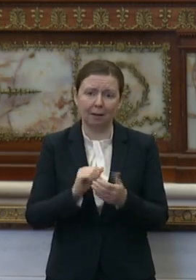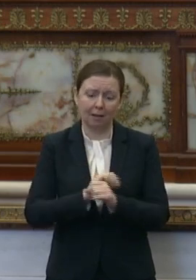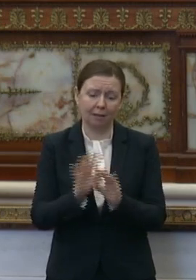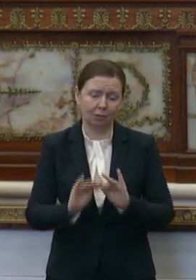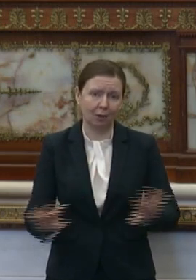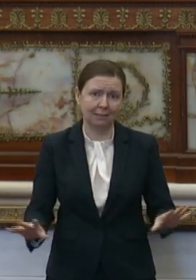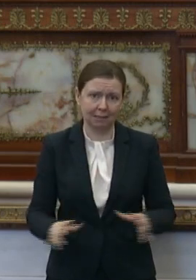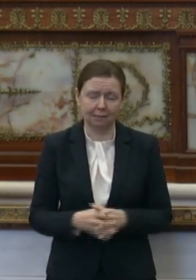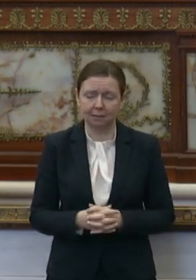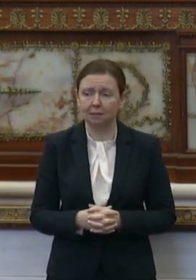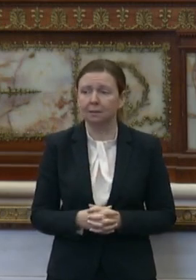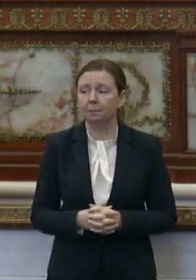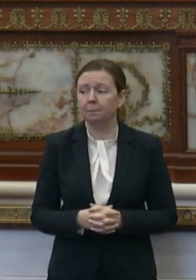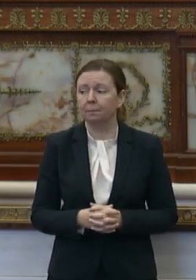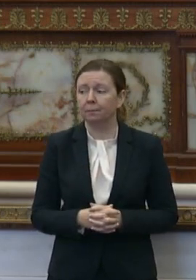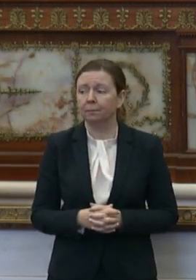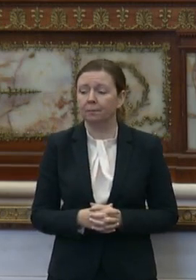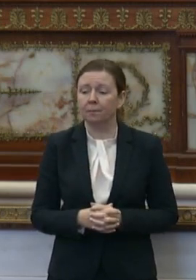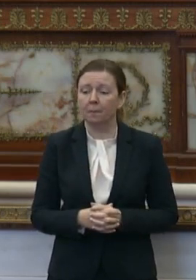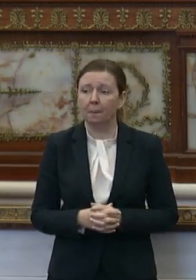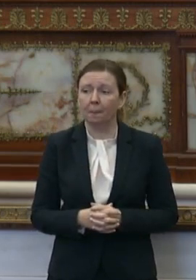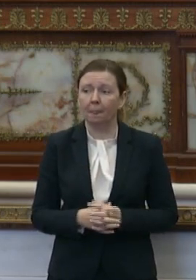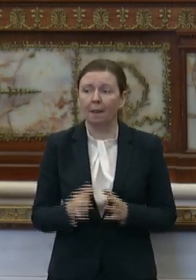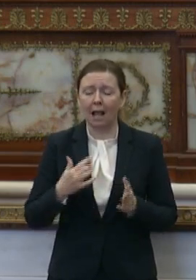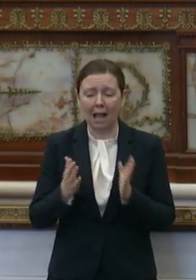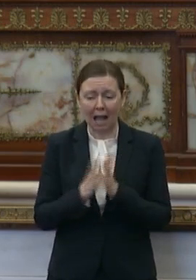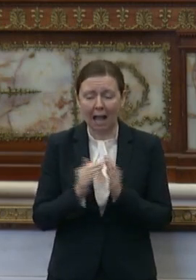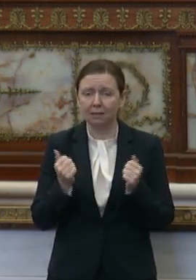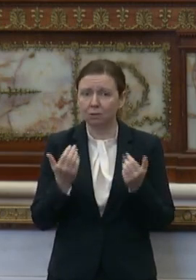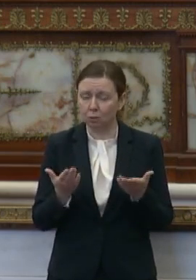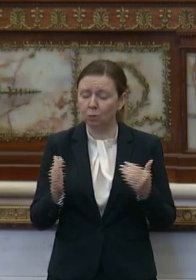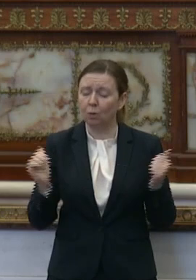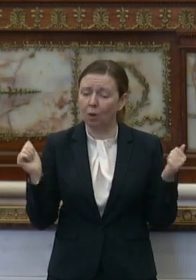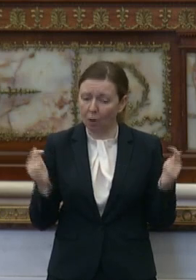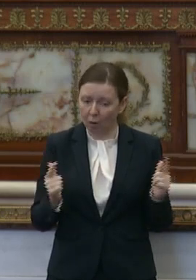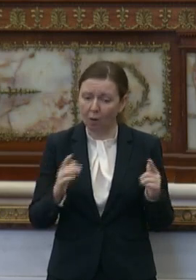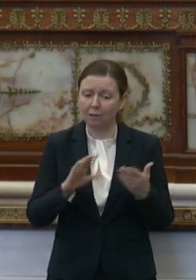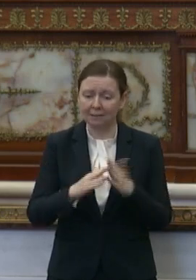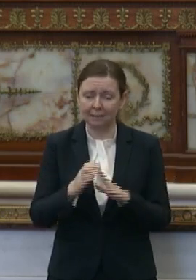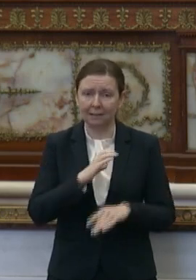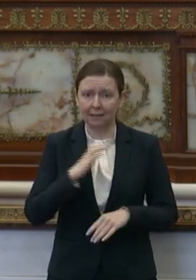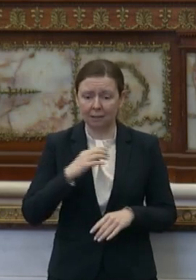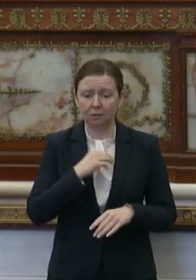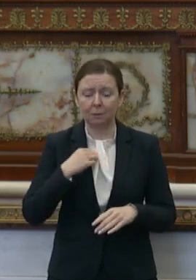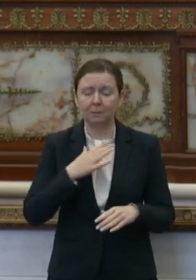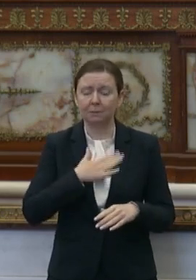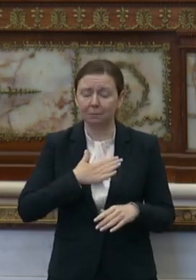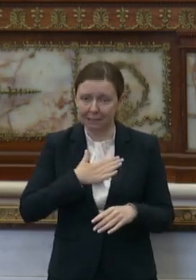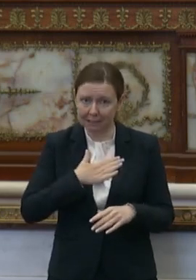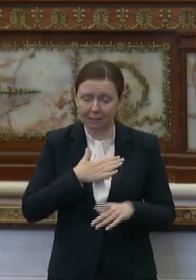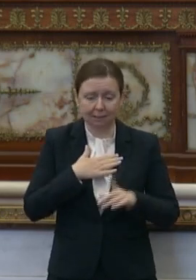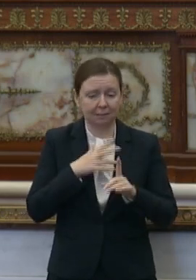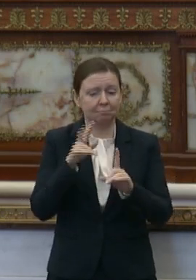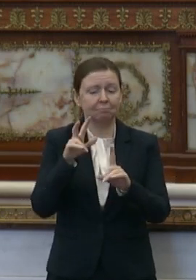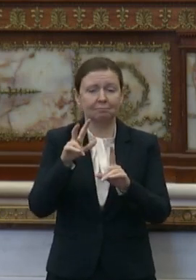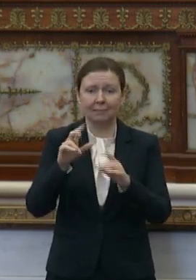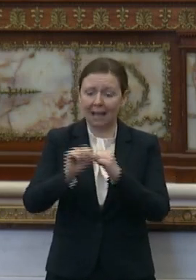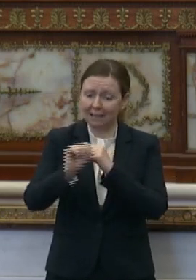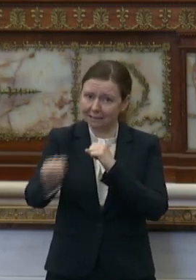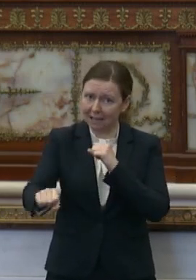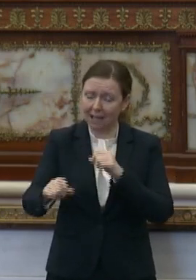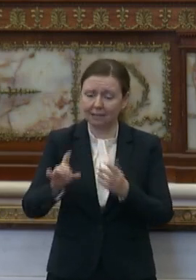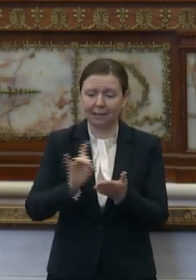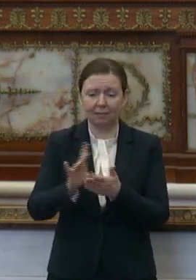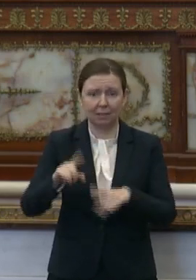health crisis. I ask you, all of you city council members, please extend the eviction moratorium, please